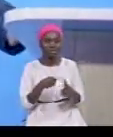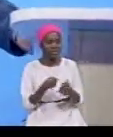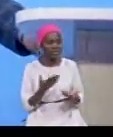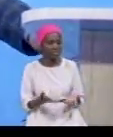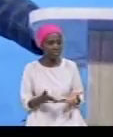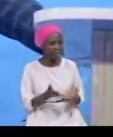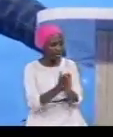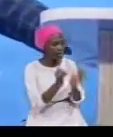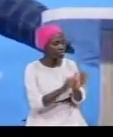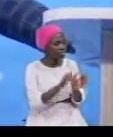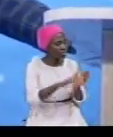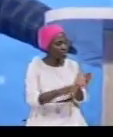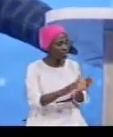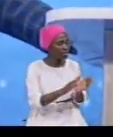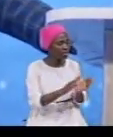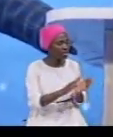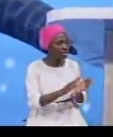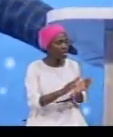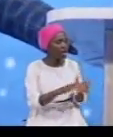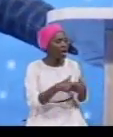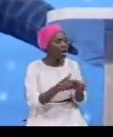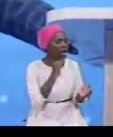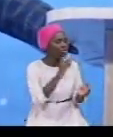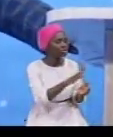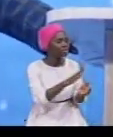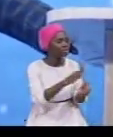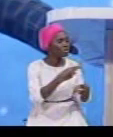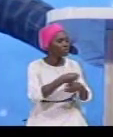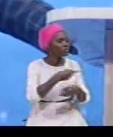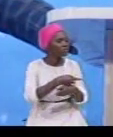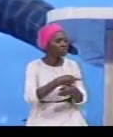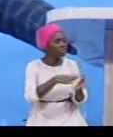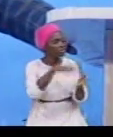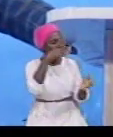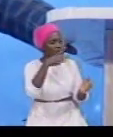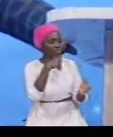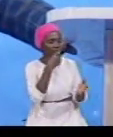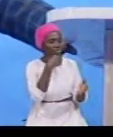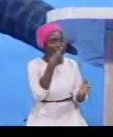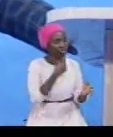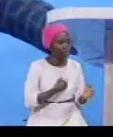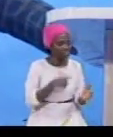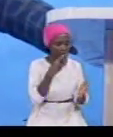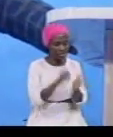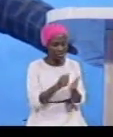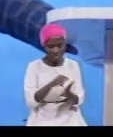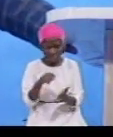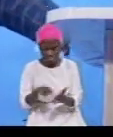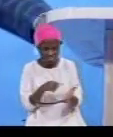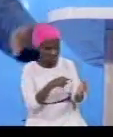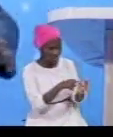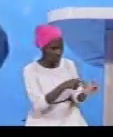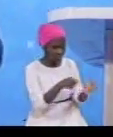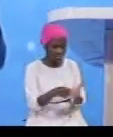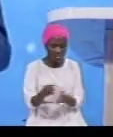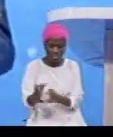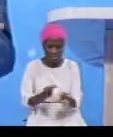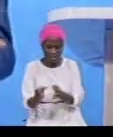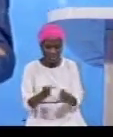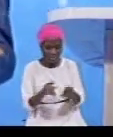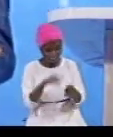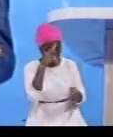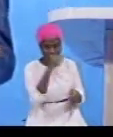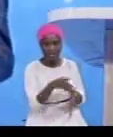in your studies in mathematics? And she told me. And then I said, this, and all that. She said,